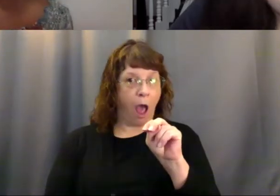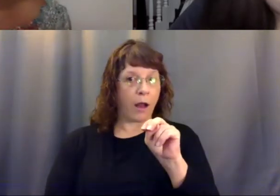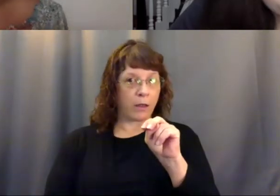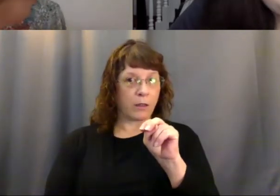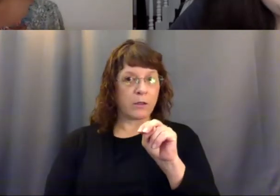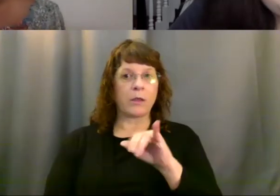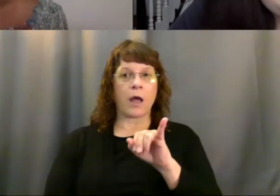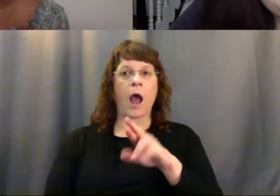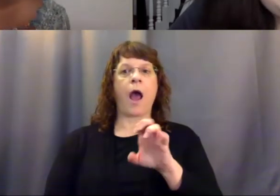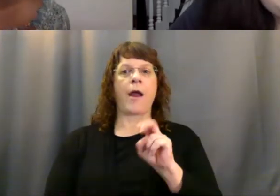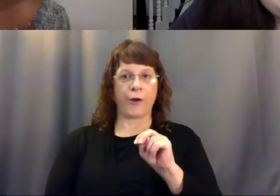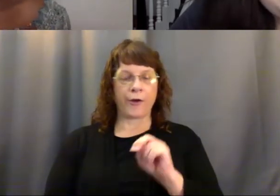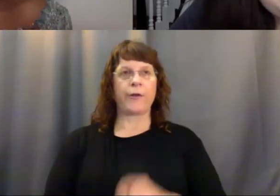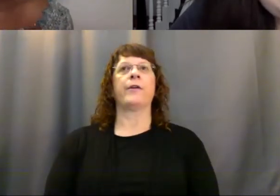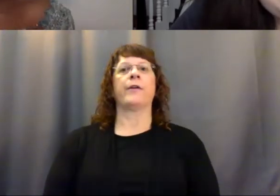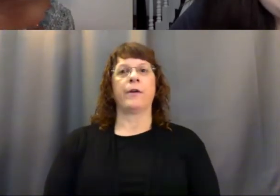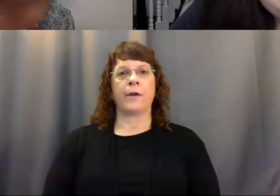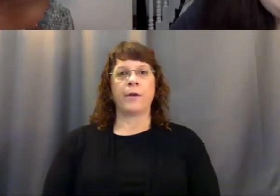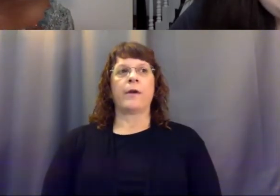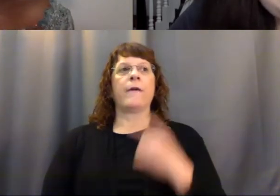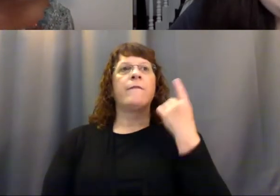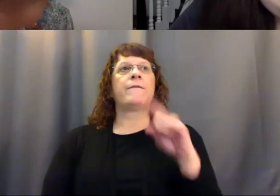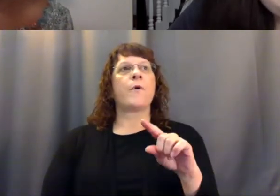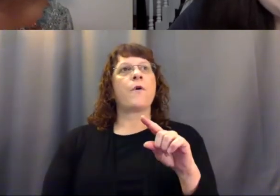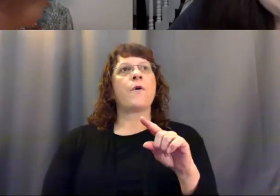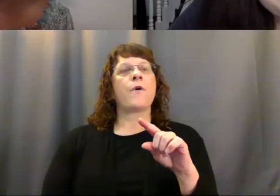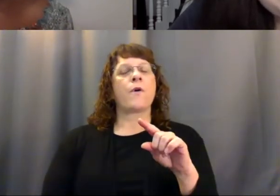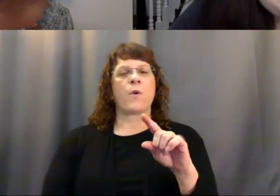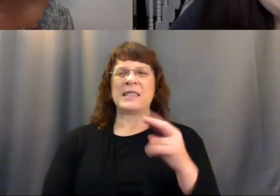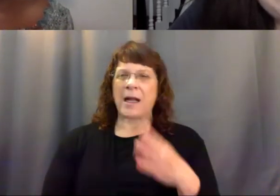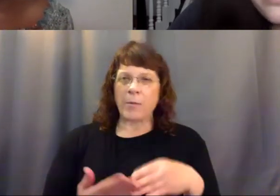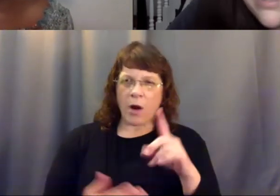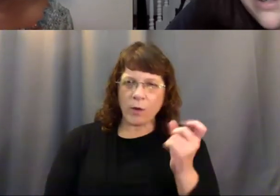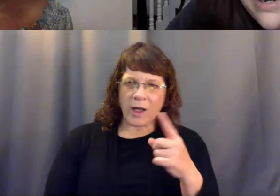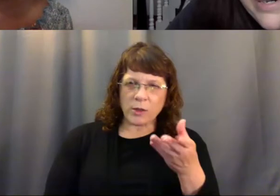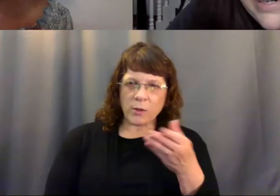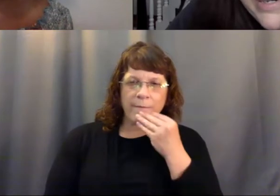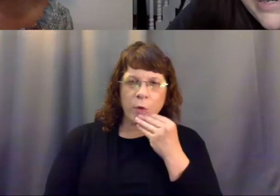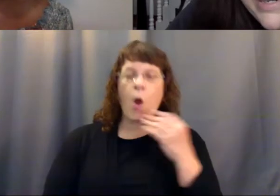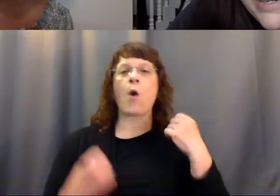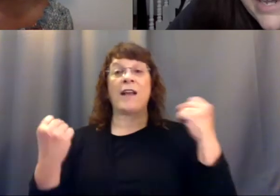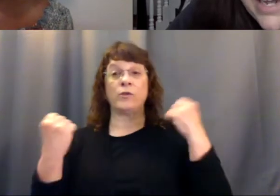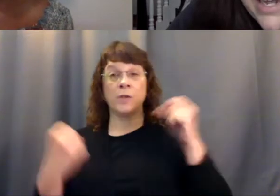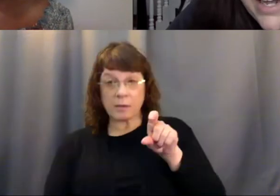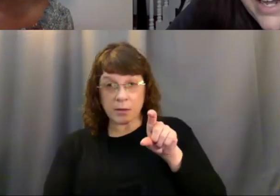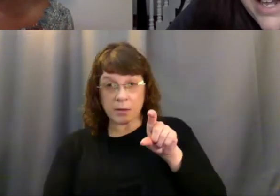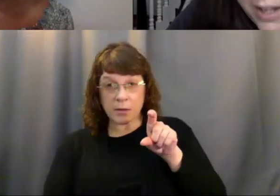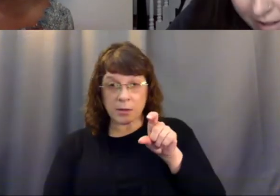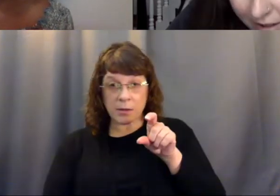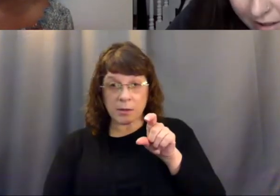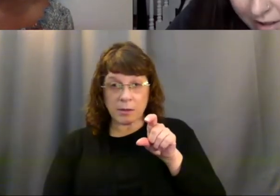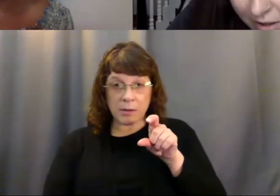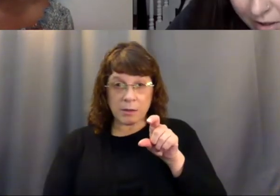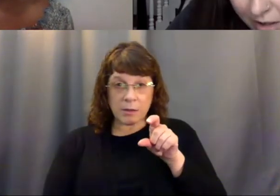well. As far as, what was the second part of the question? Food and exercise?